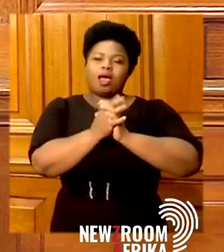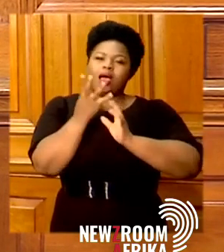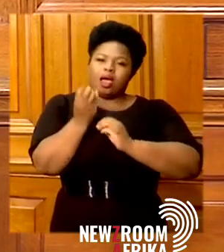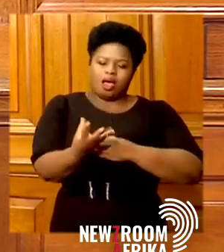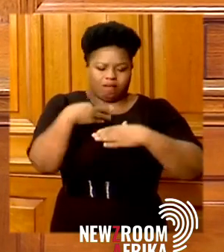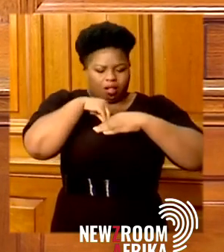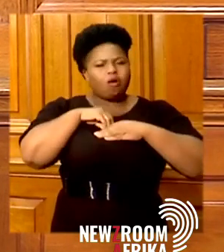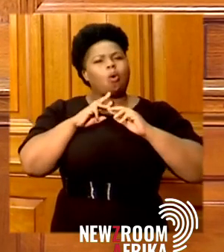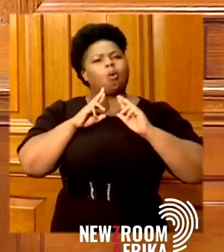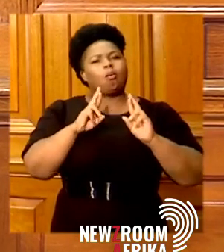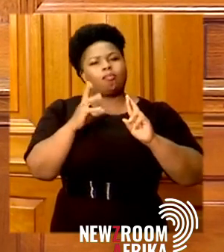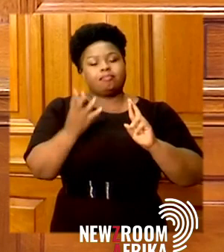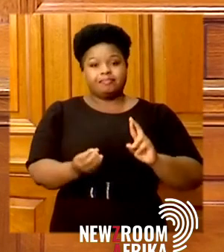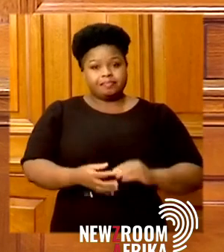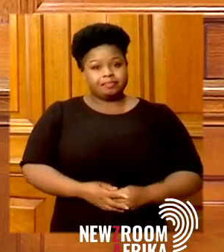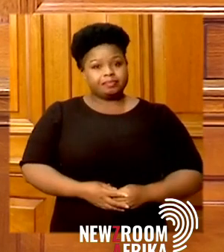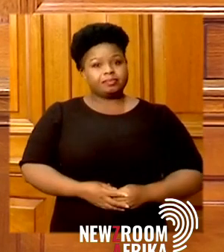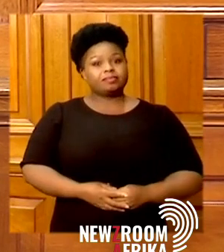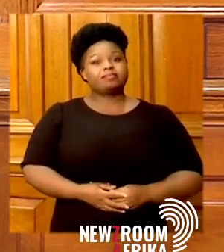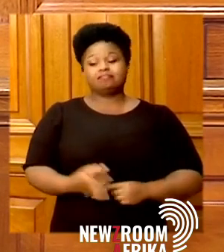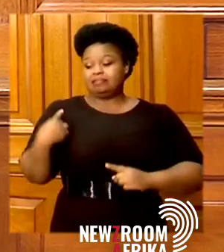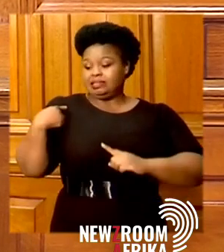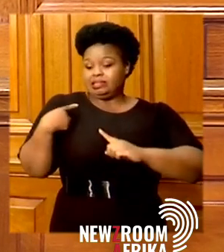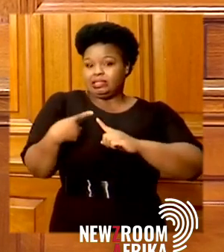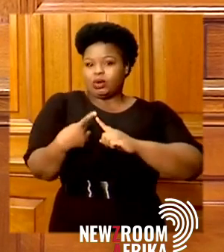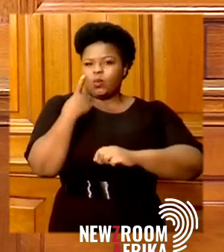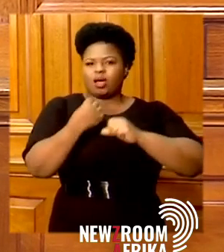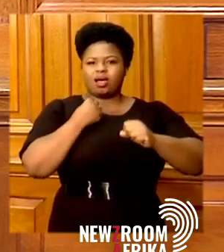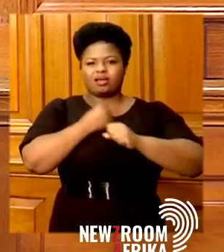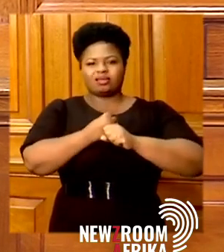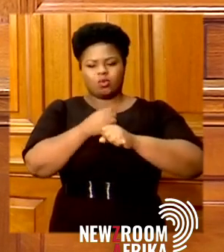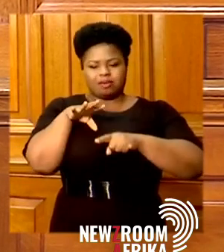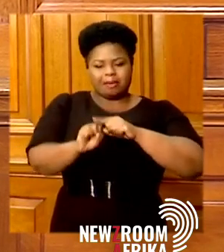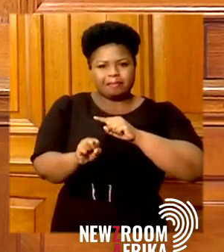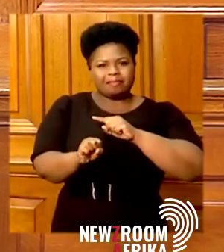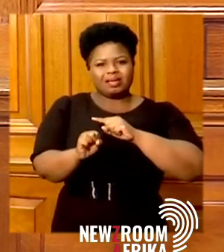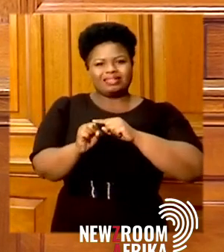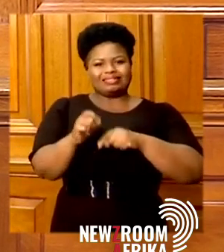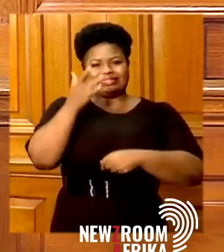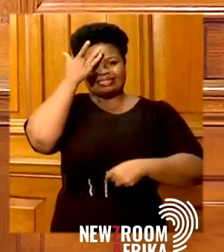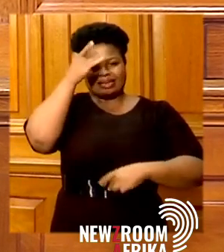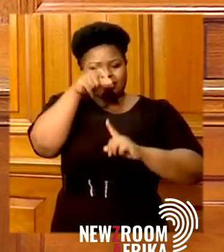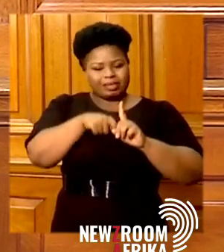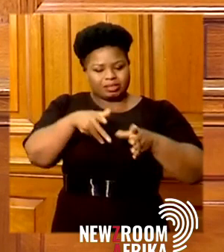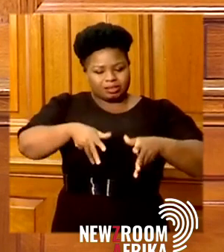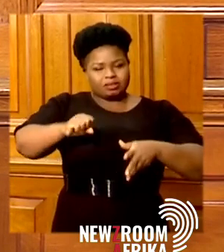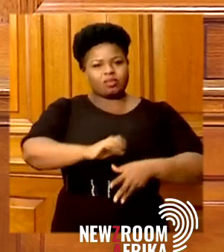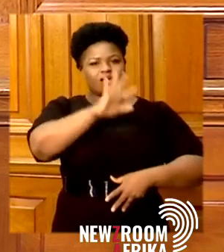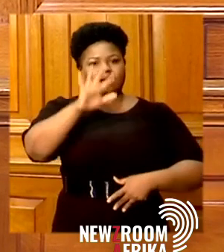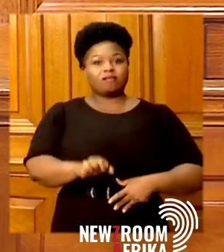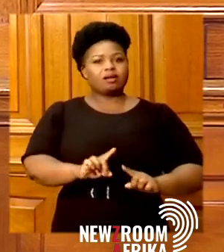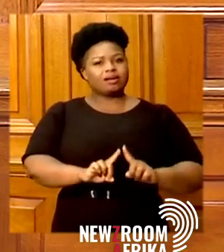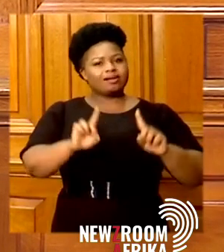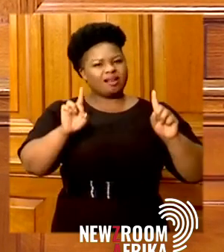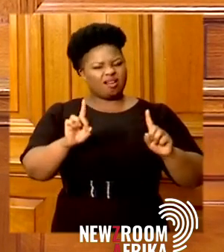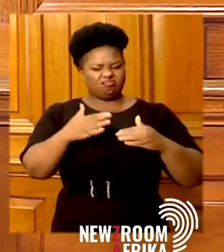Now, a year after the virus first reached our shores, we have a much clearer path towards